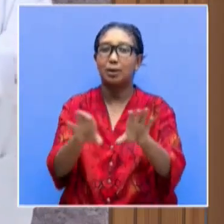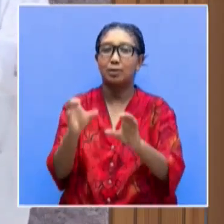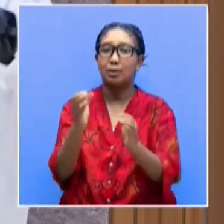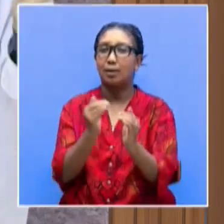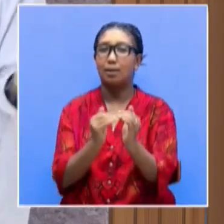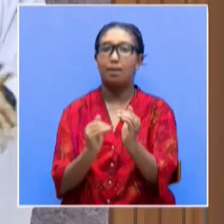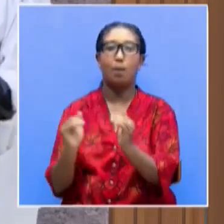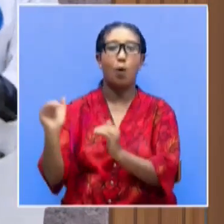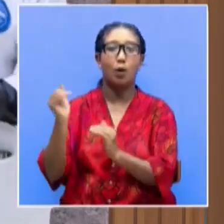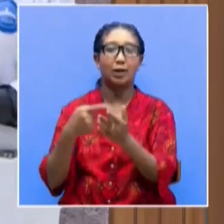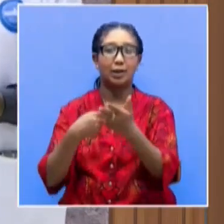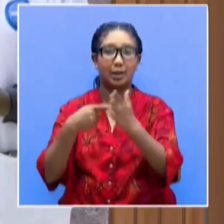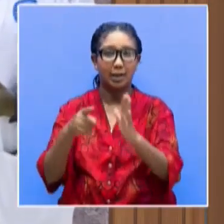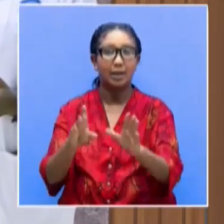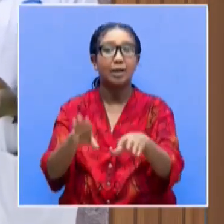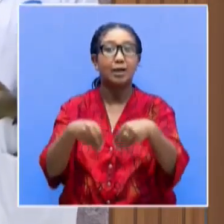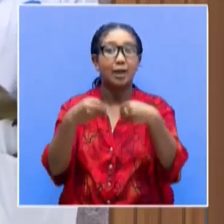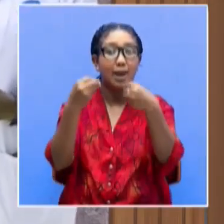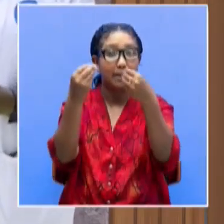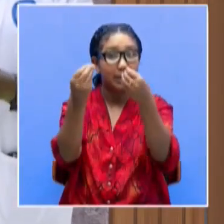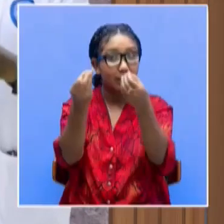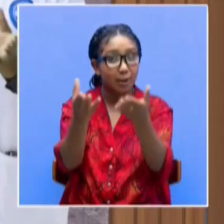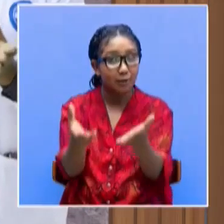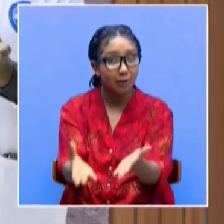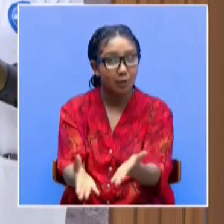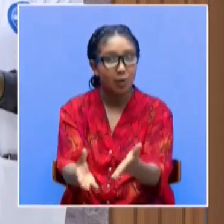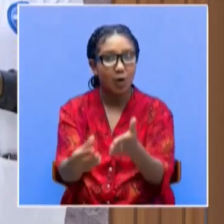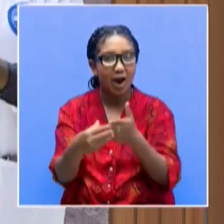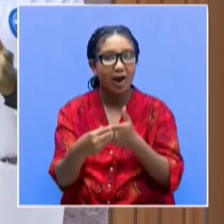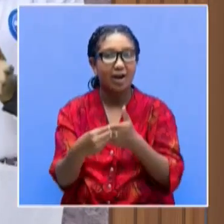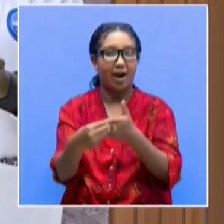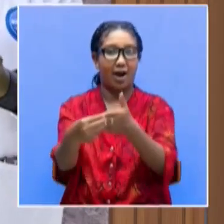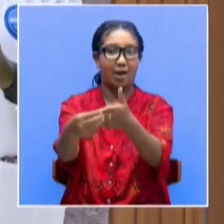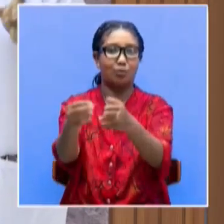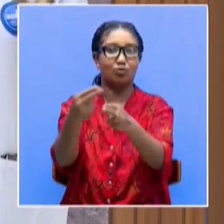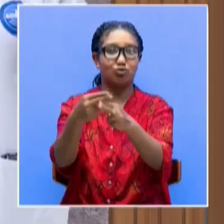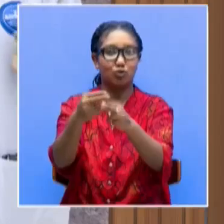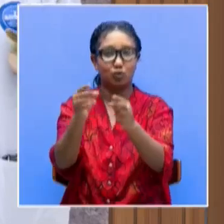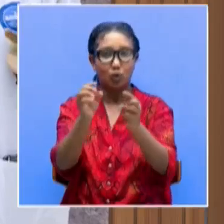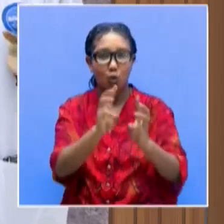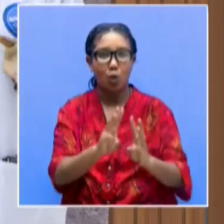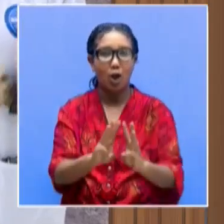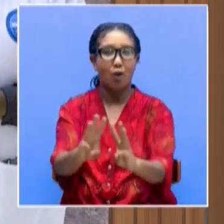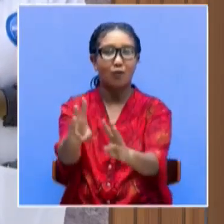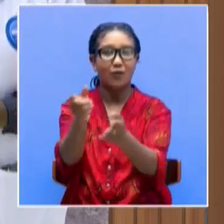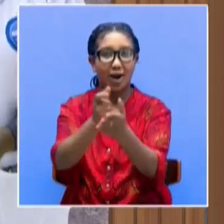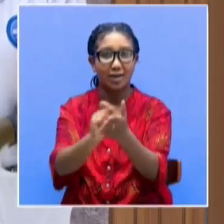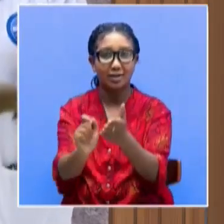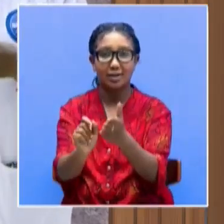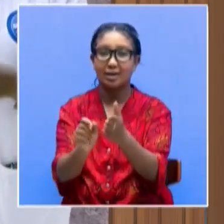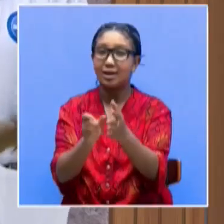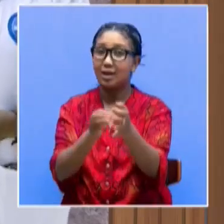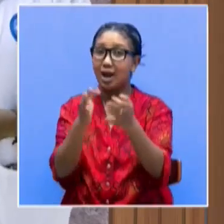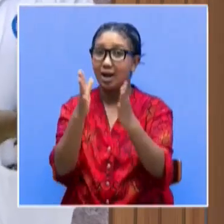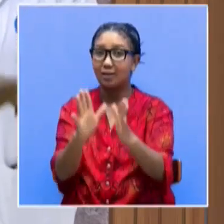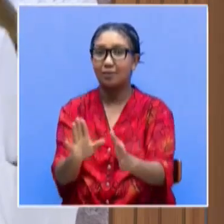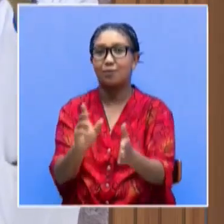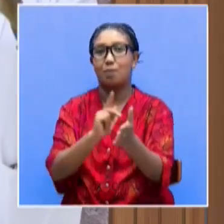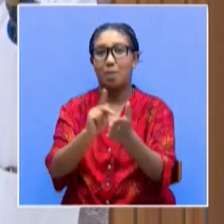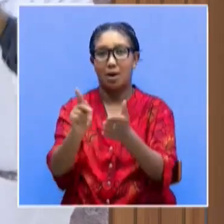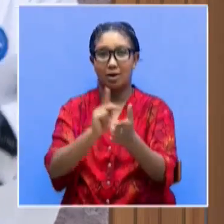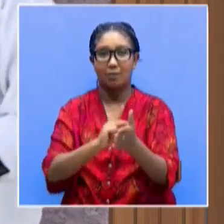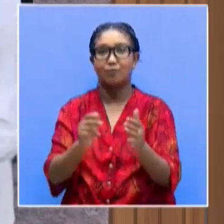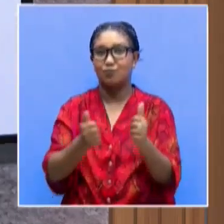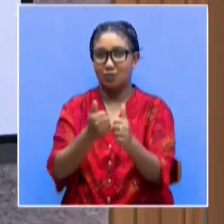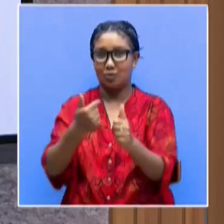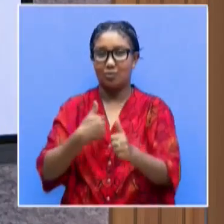very clear, let me give you a guide or a short way of writing a narrative paragraph.